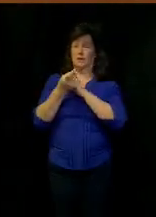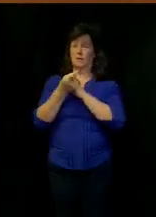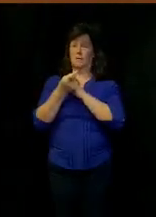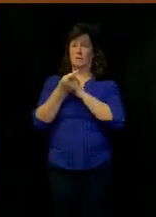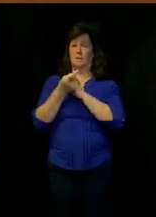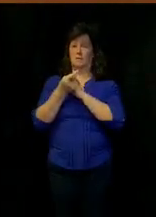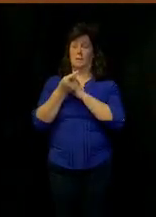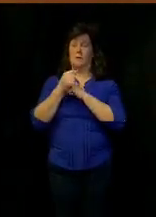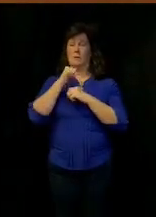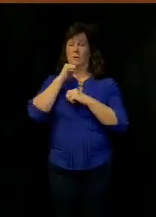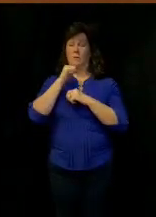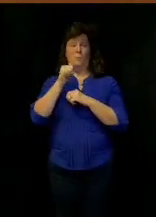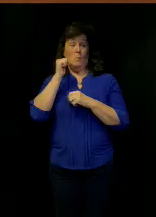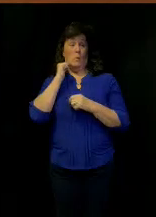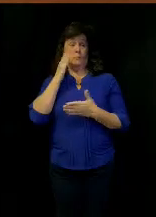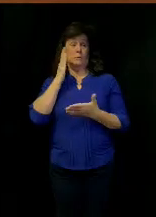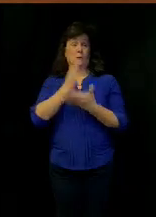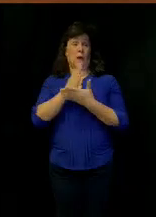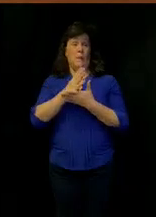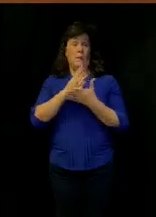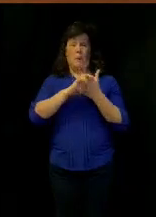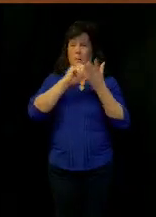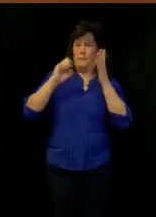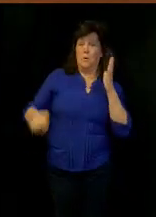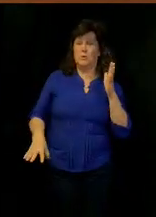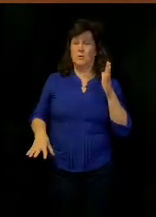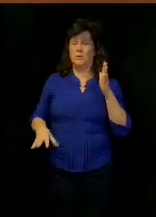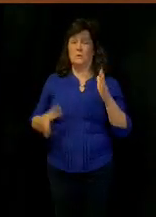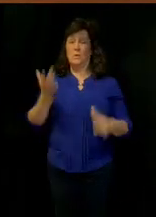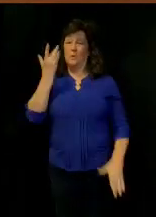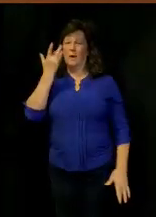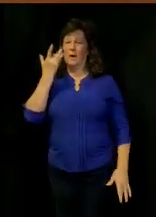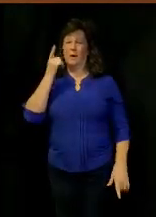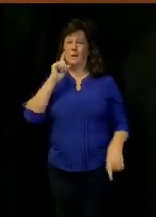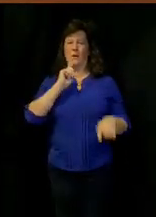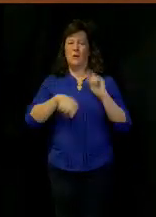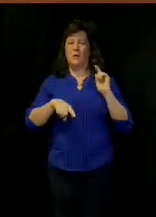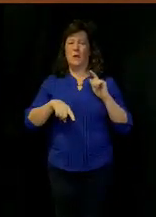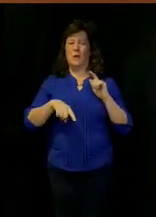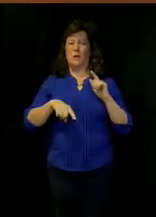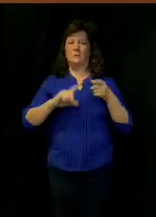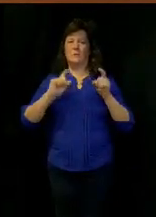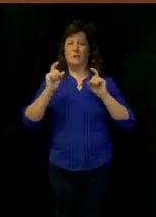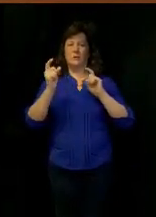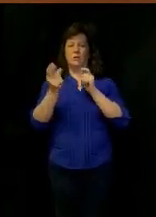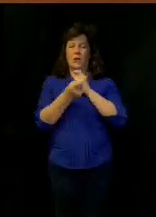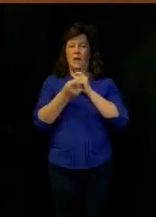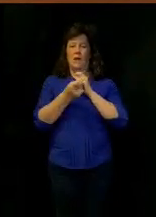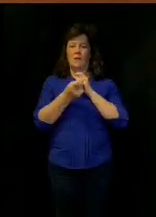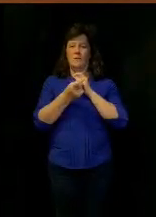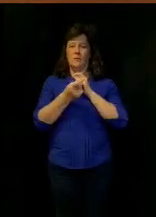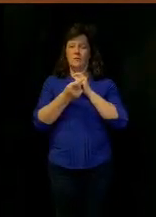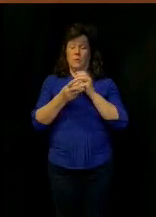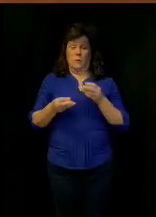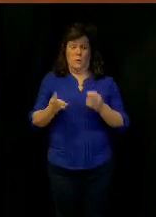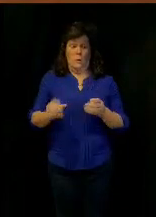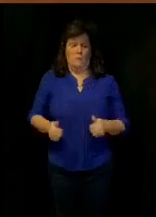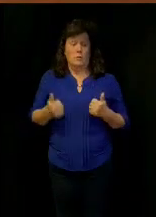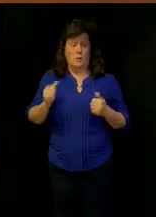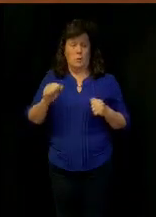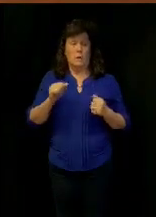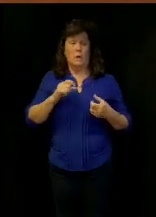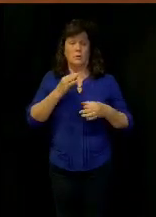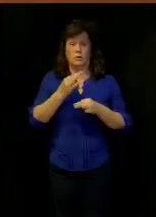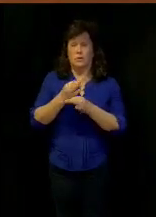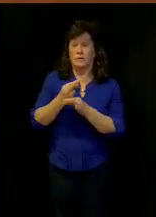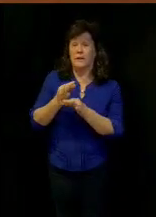stop abortion. Because why? You can never legislate morality. You can help it. You can shape it.